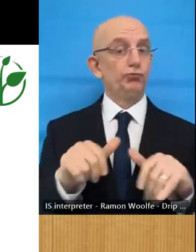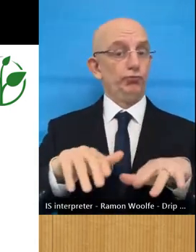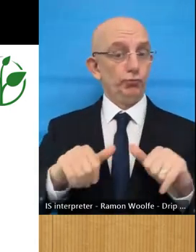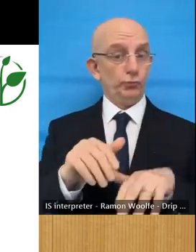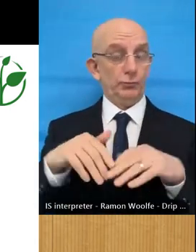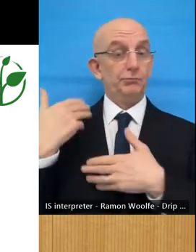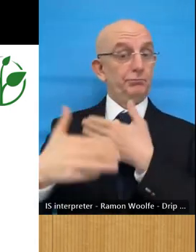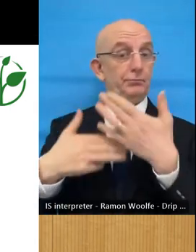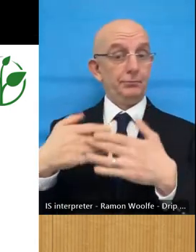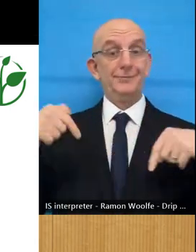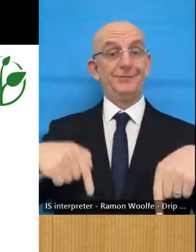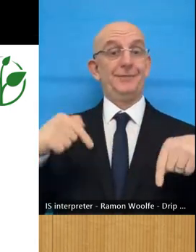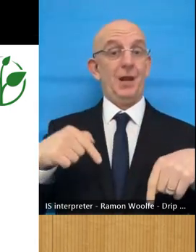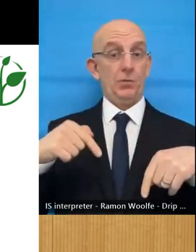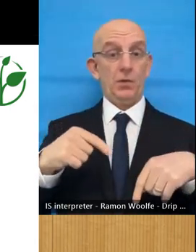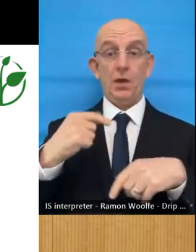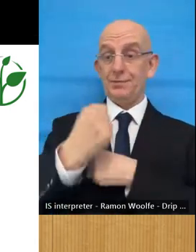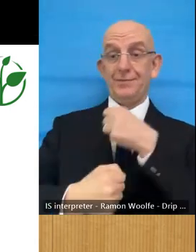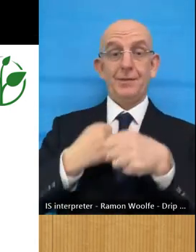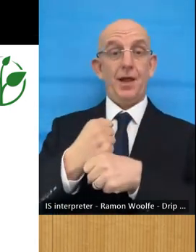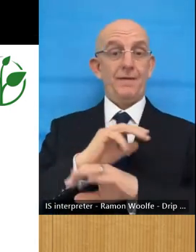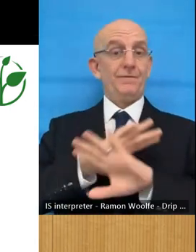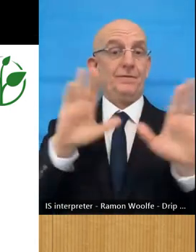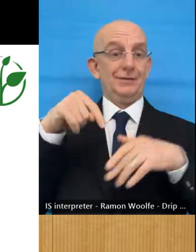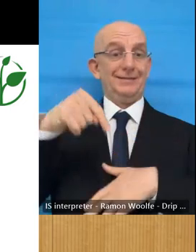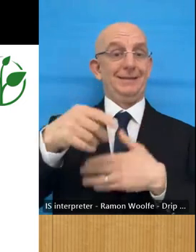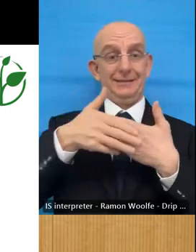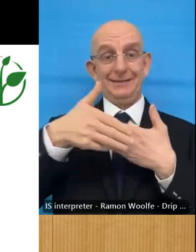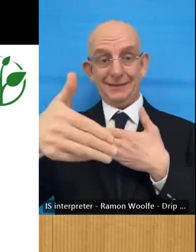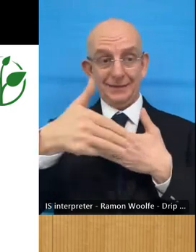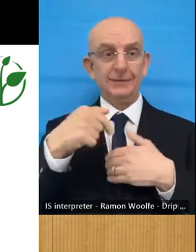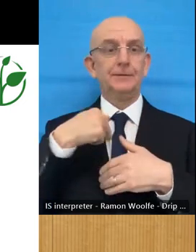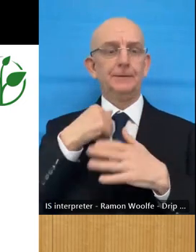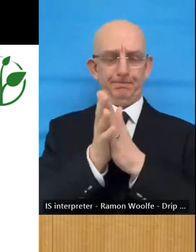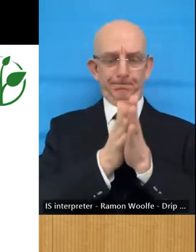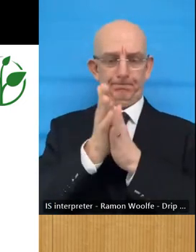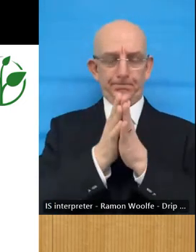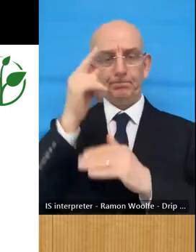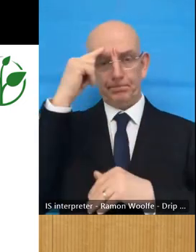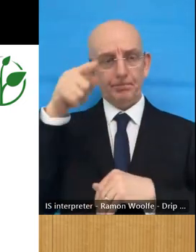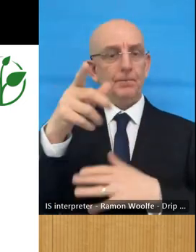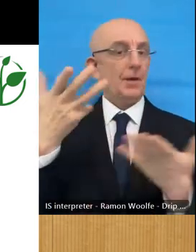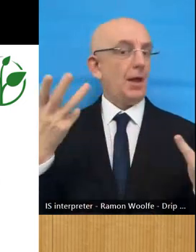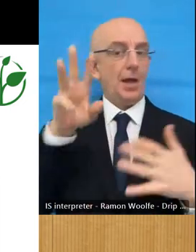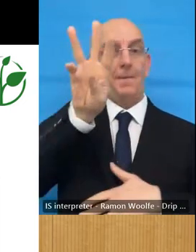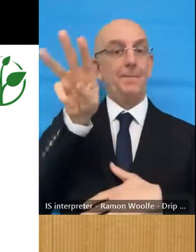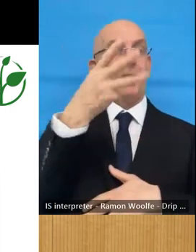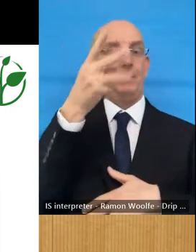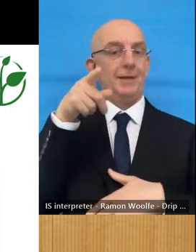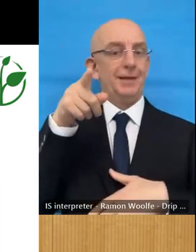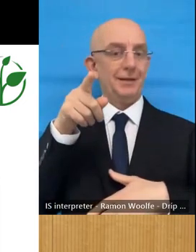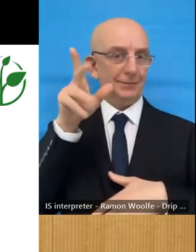the amazing opportunities I have been given. Maybe you'll see me on TV in Paris. Fingers crossed.